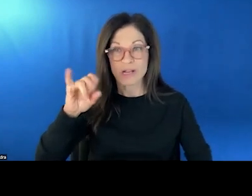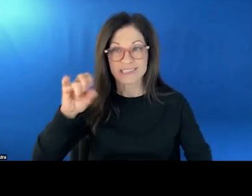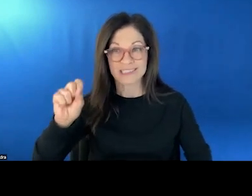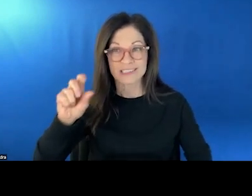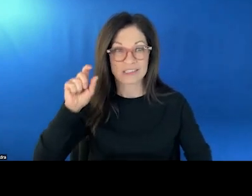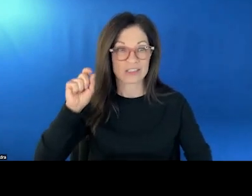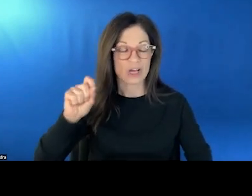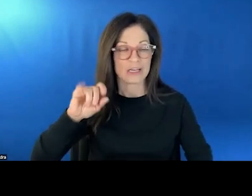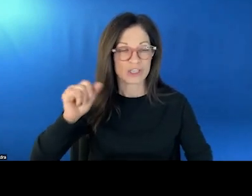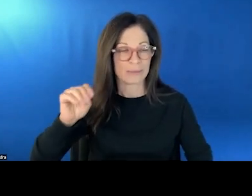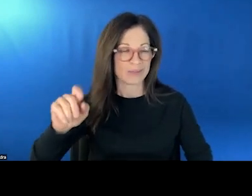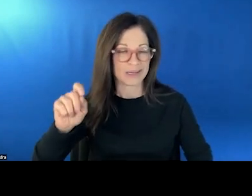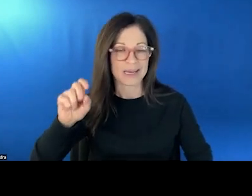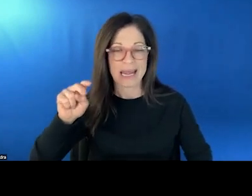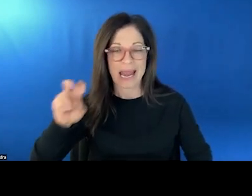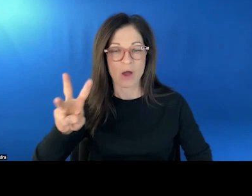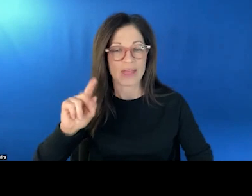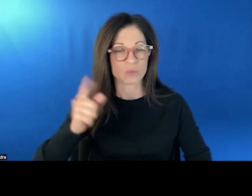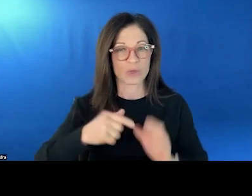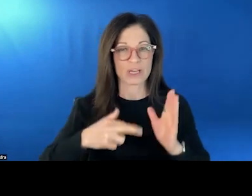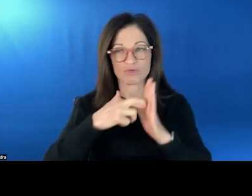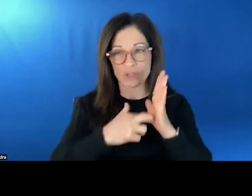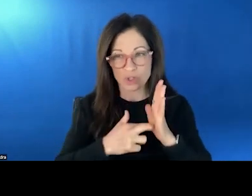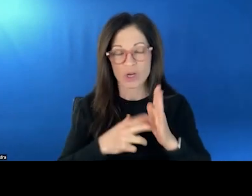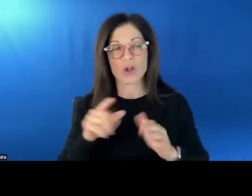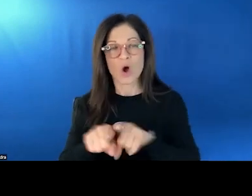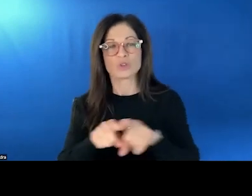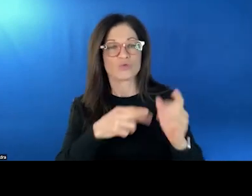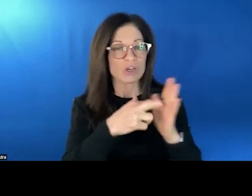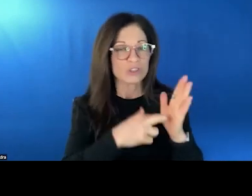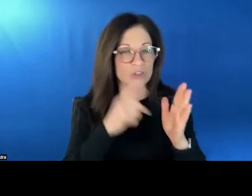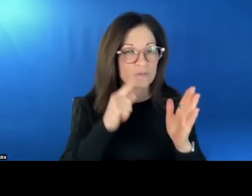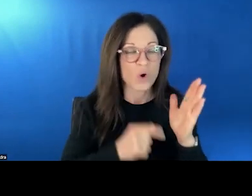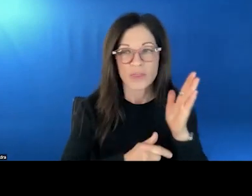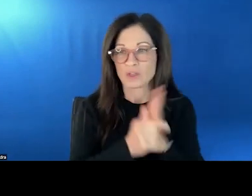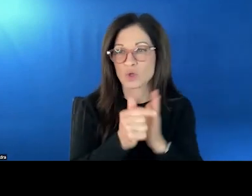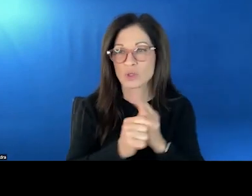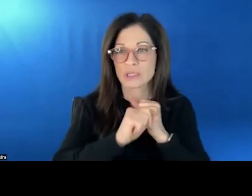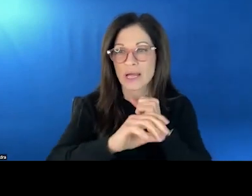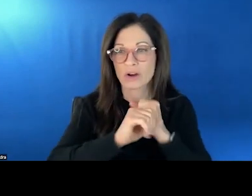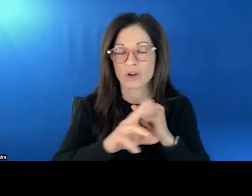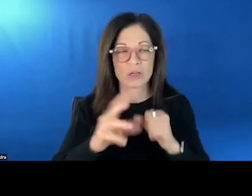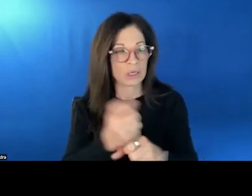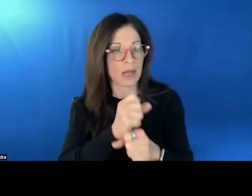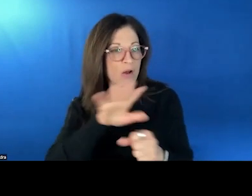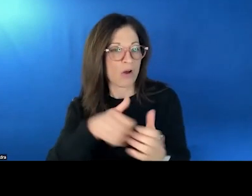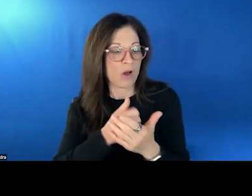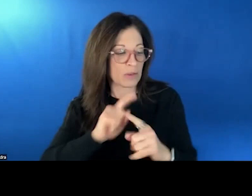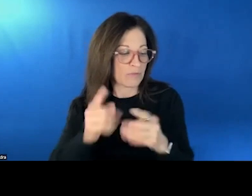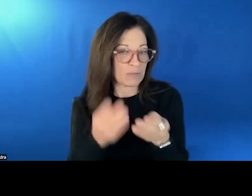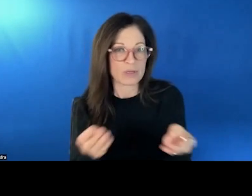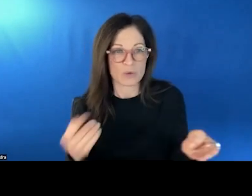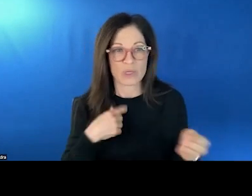do before joining. You can also get registered for the newsletter and get all of the different materials that have been utilized